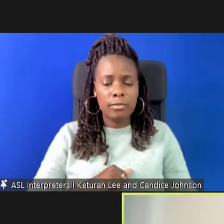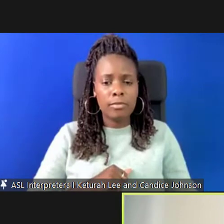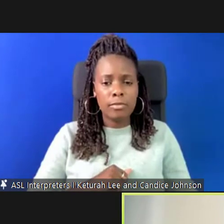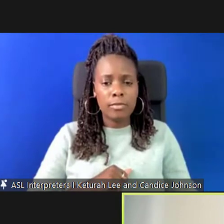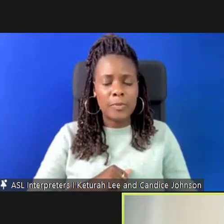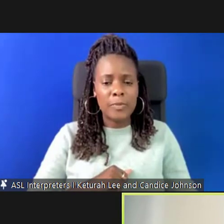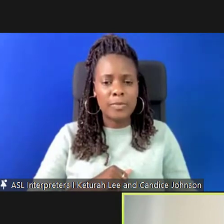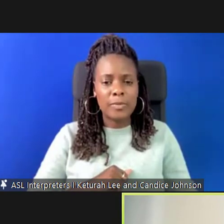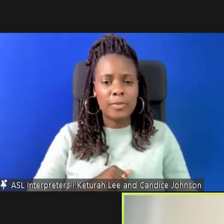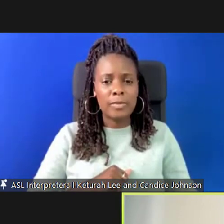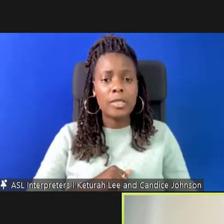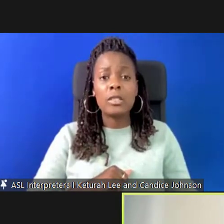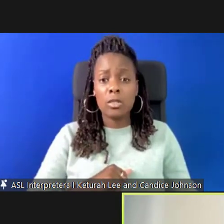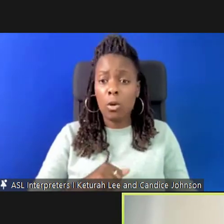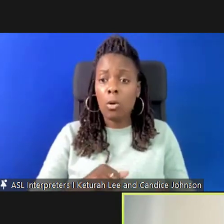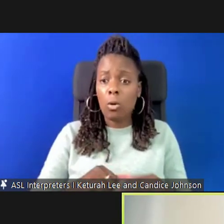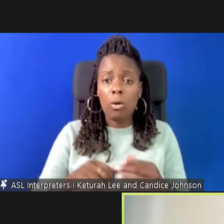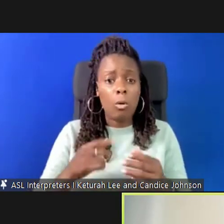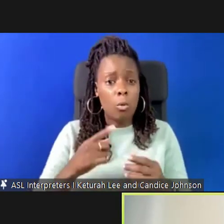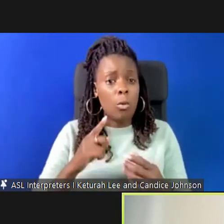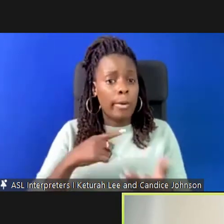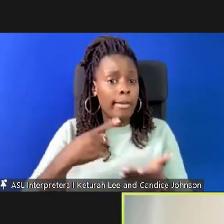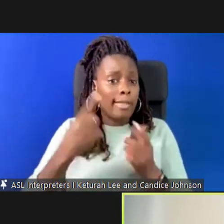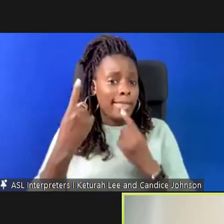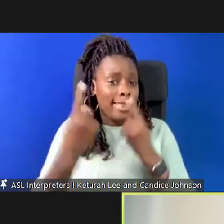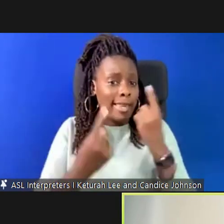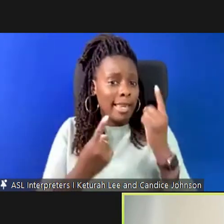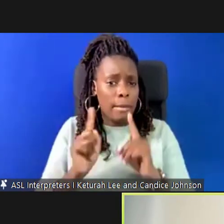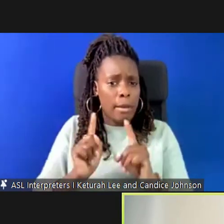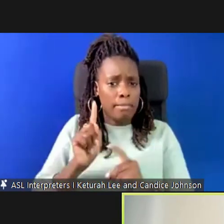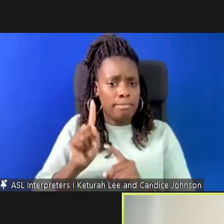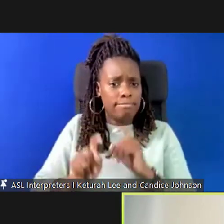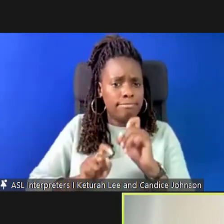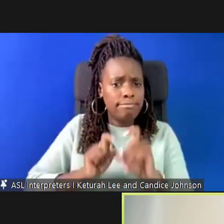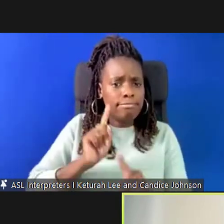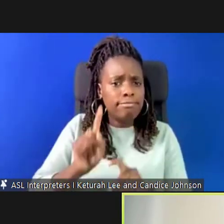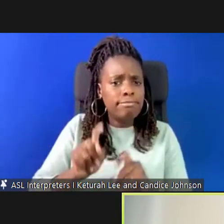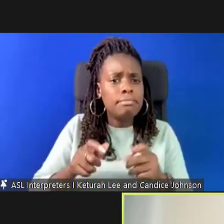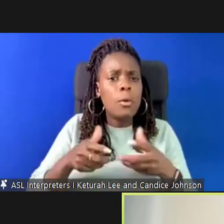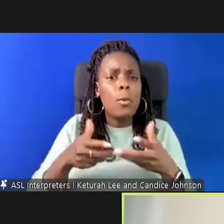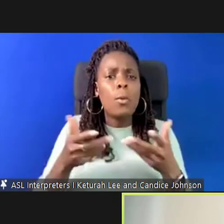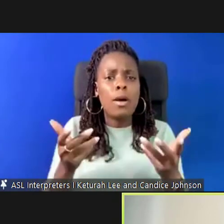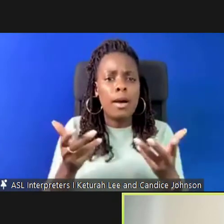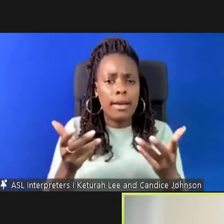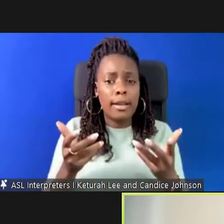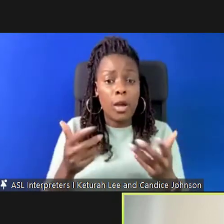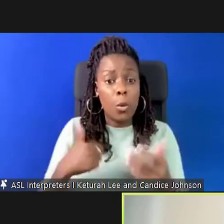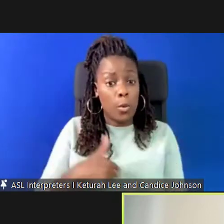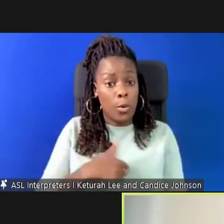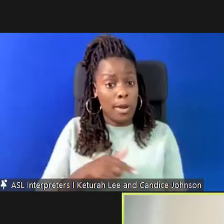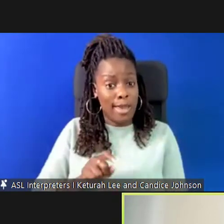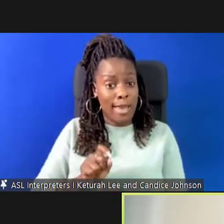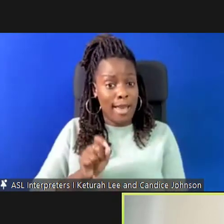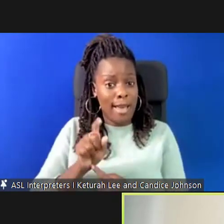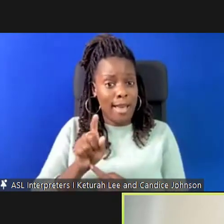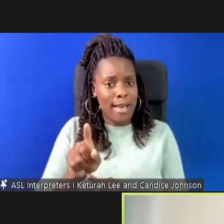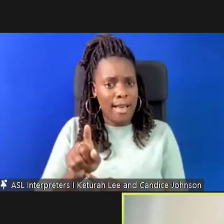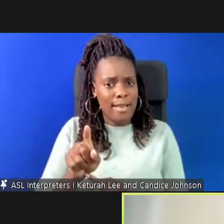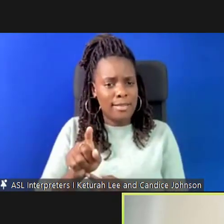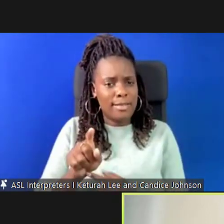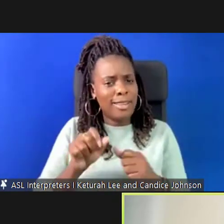of questions that we're talking about, is that asking them offers us an opportunity to go deeper in